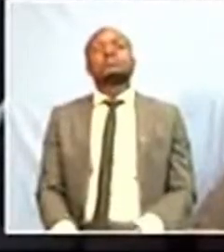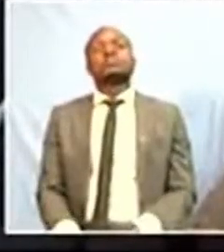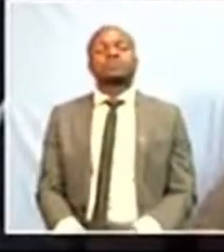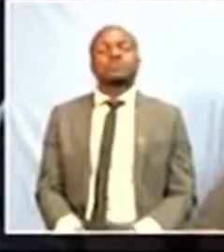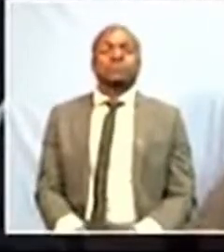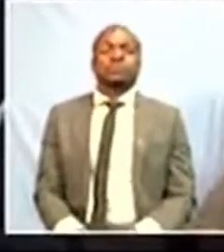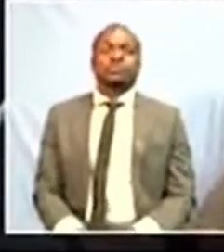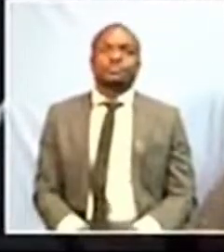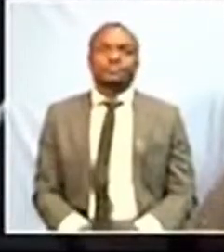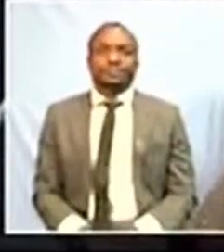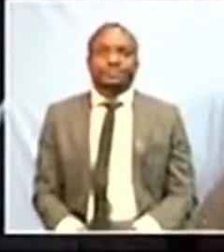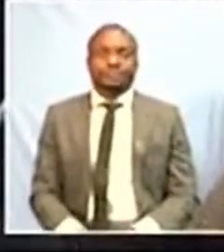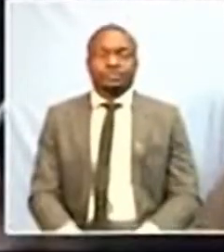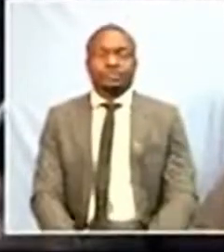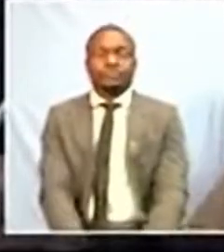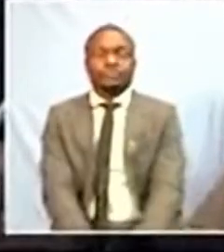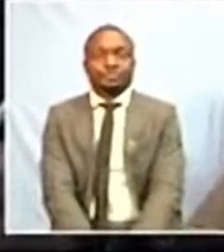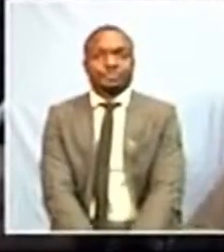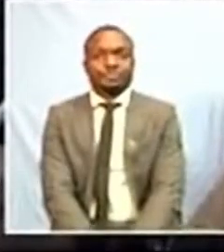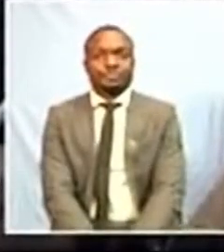it was